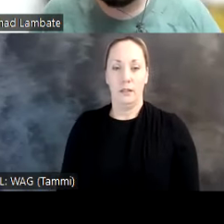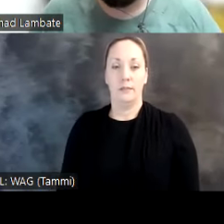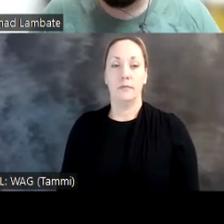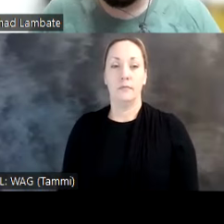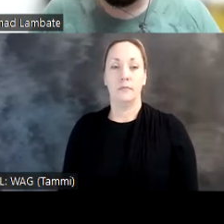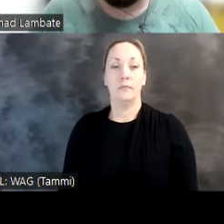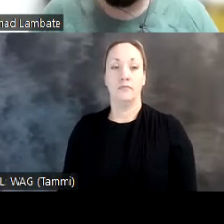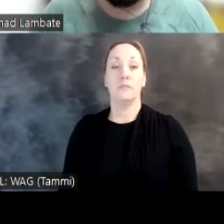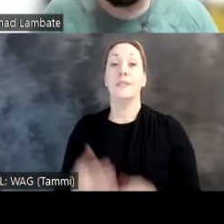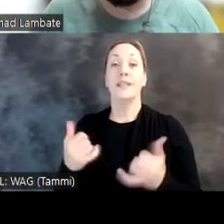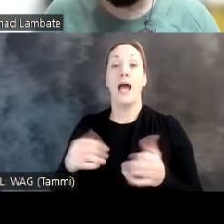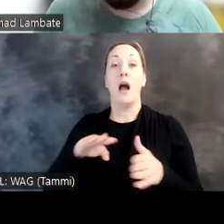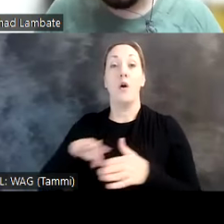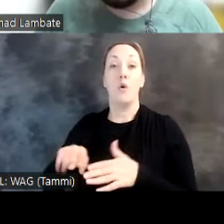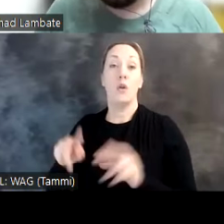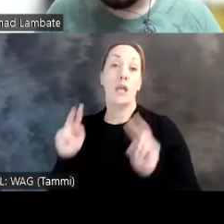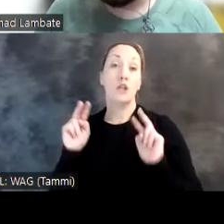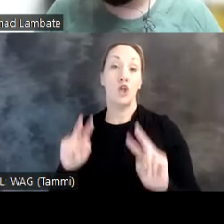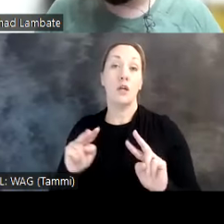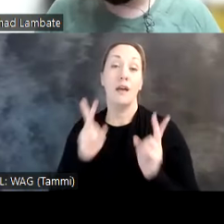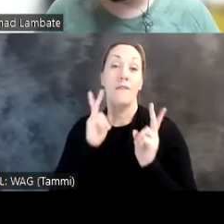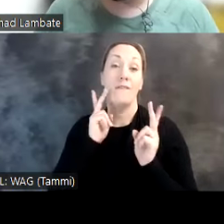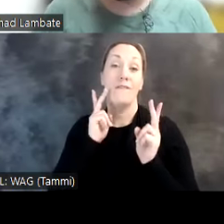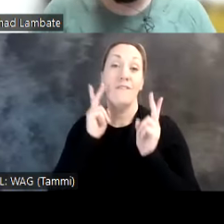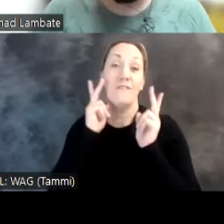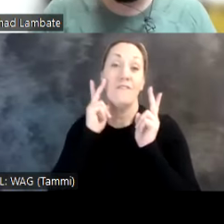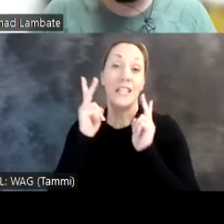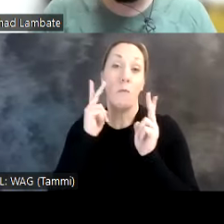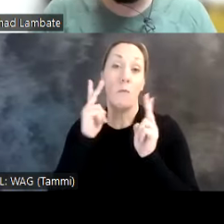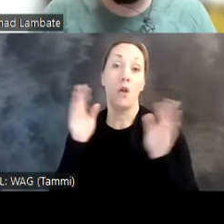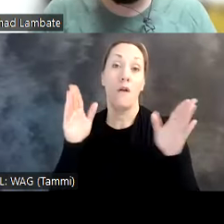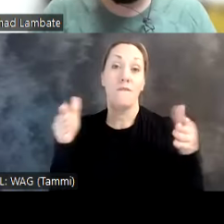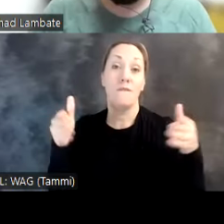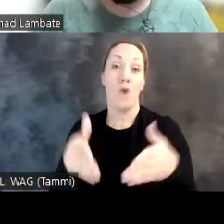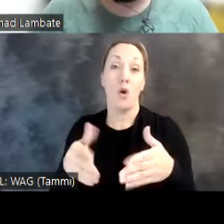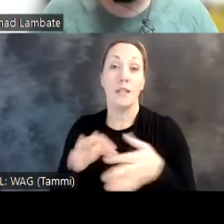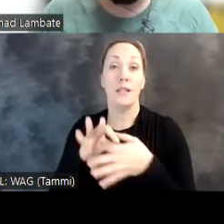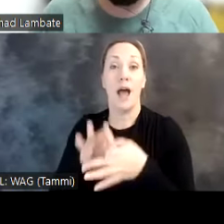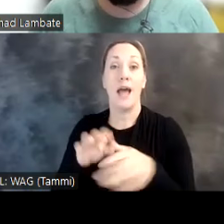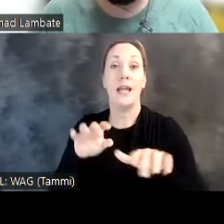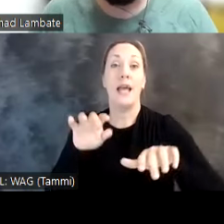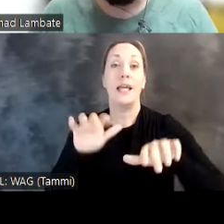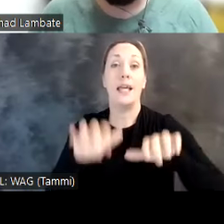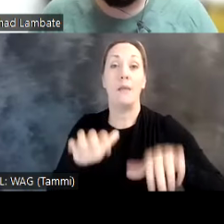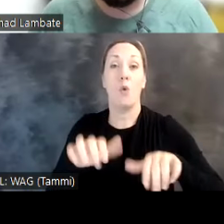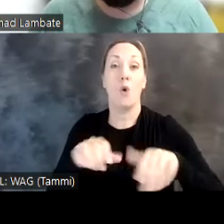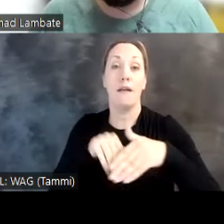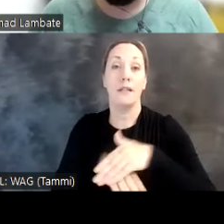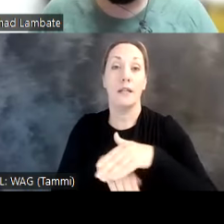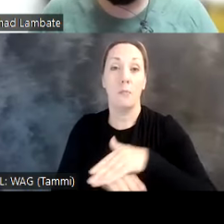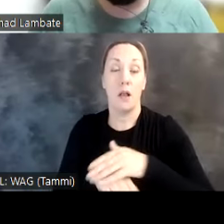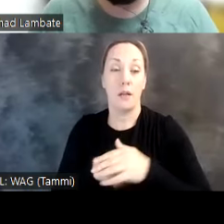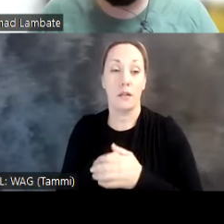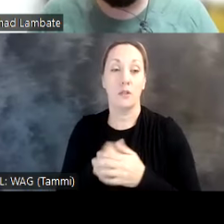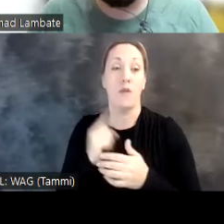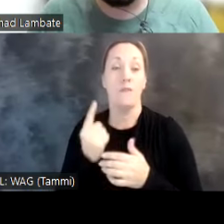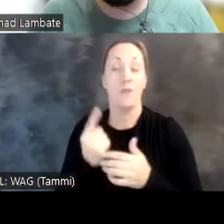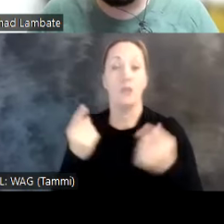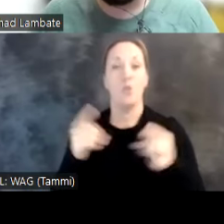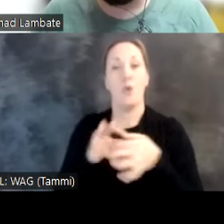Let's have a look at how visible focus plays a part in keyboard accessibility. So firstly, when we talk about